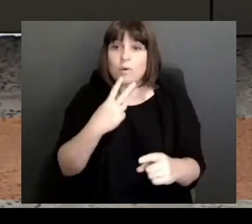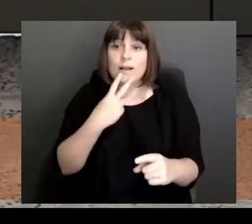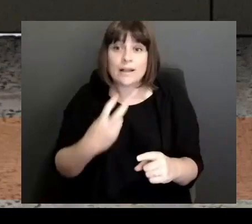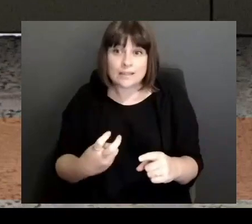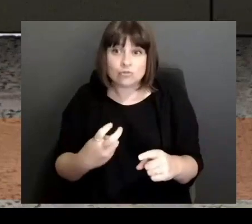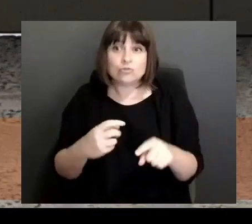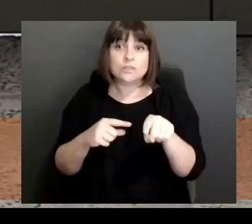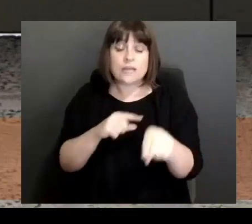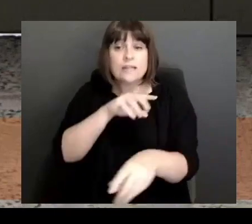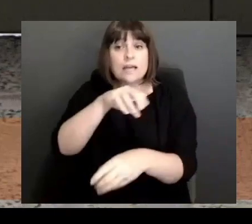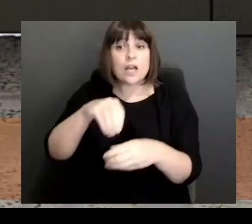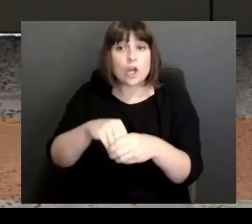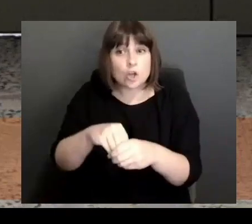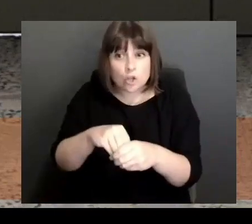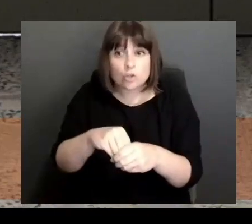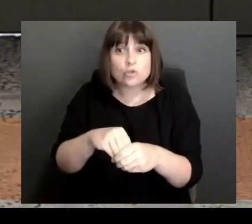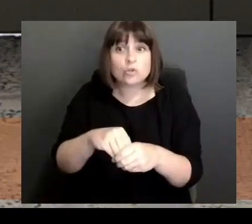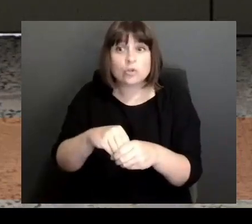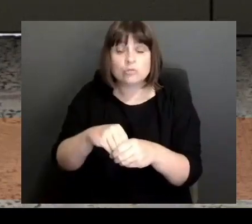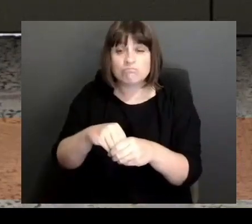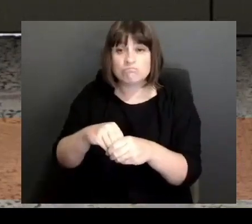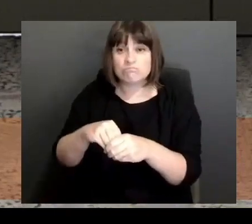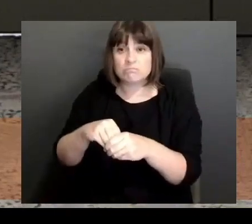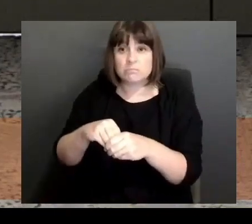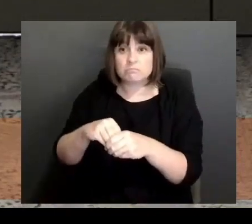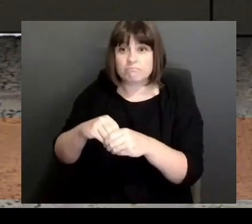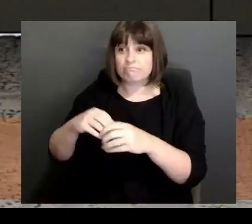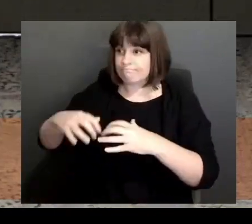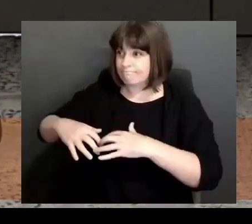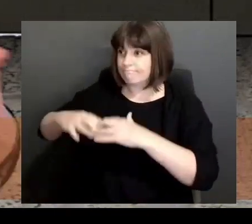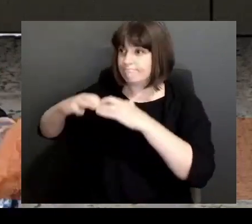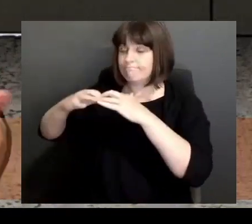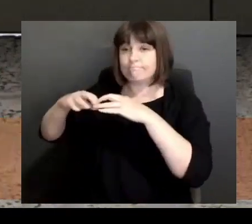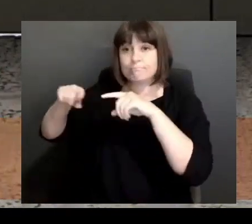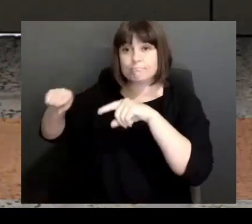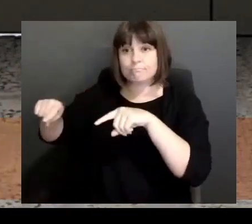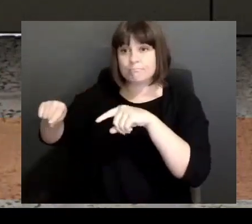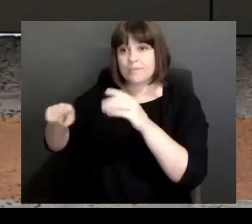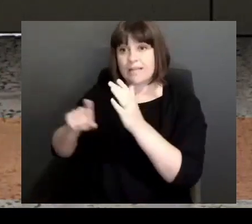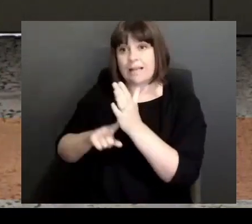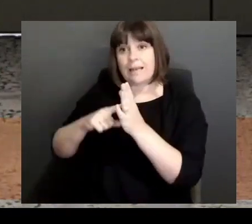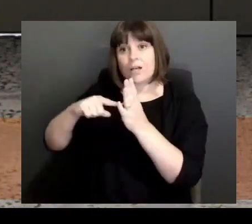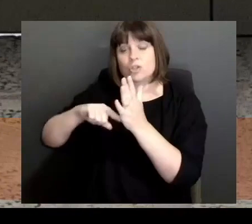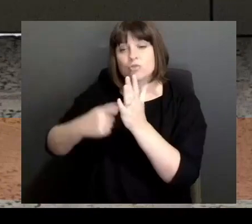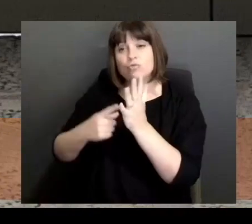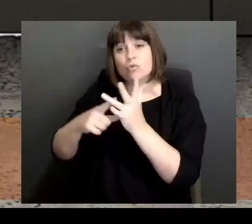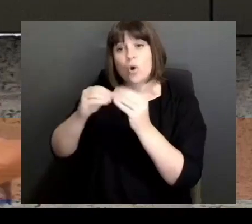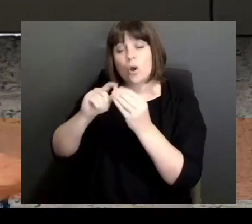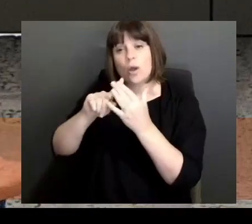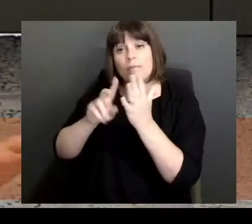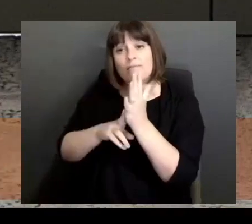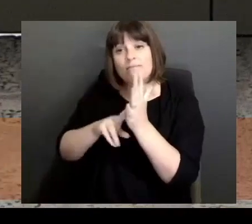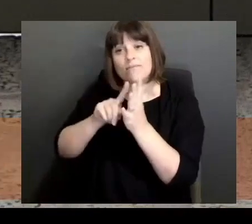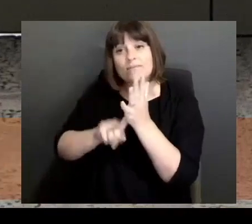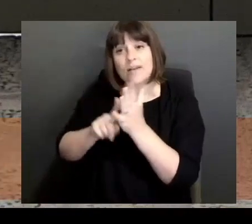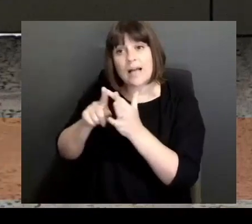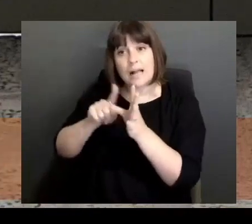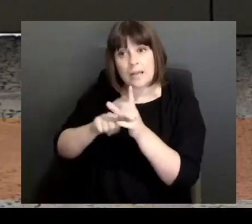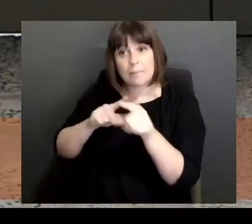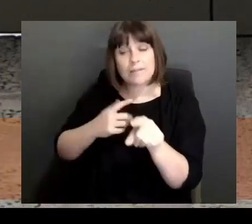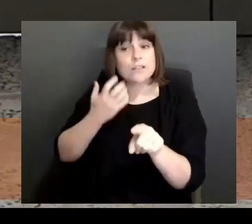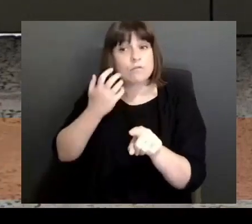the major operations in the Latrobe Valley, but in future, we'll be looking at renewables across the state.